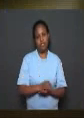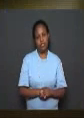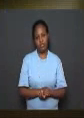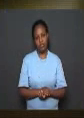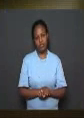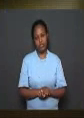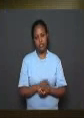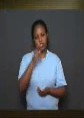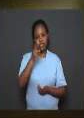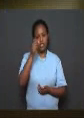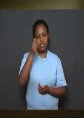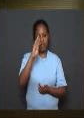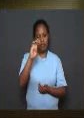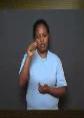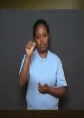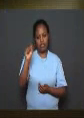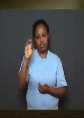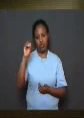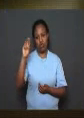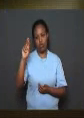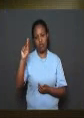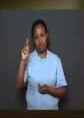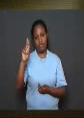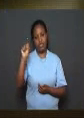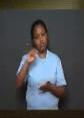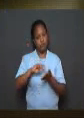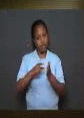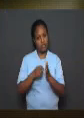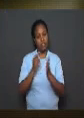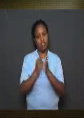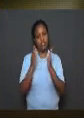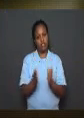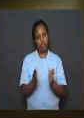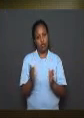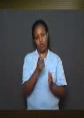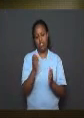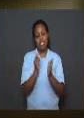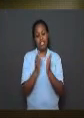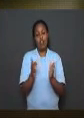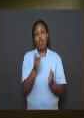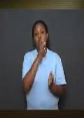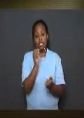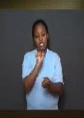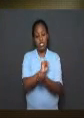Habeas corpus is a legal remedy against unlawful detention.